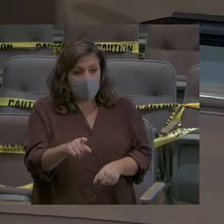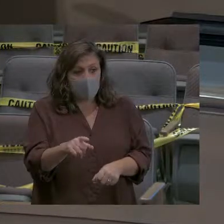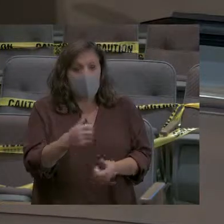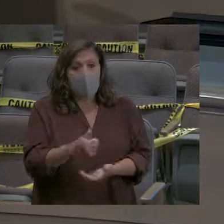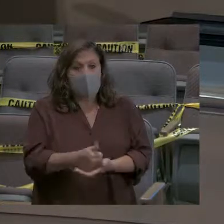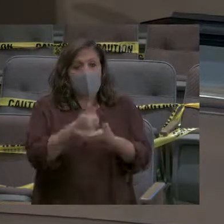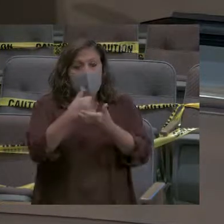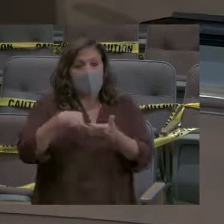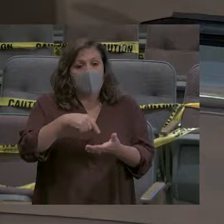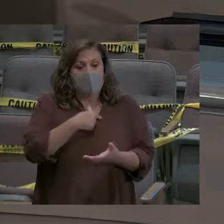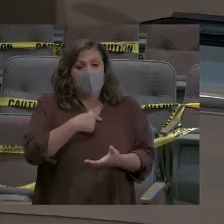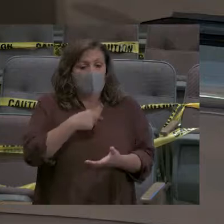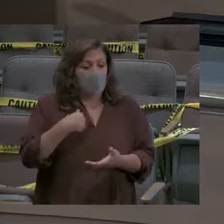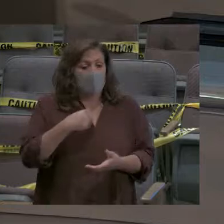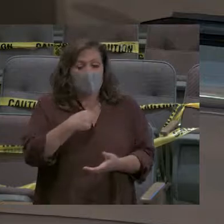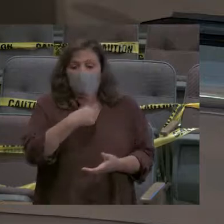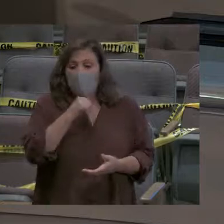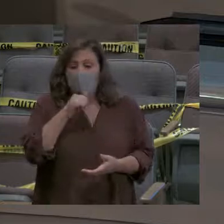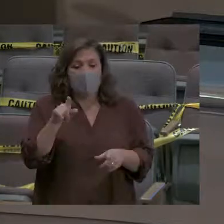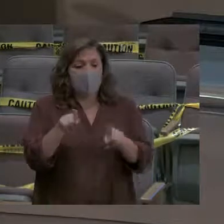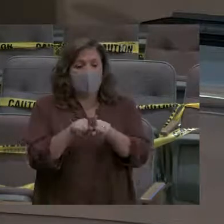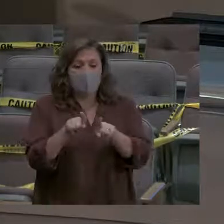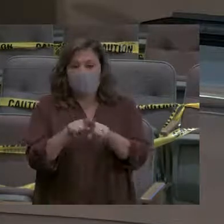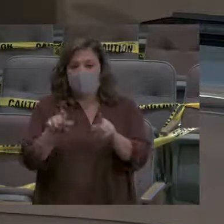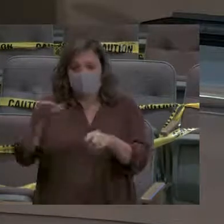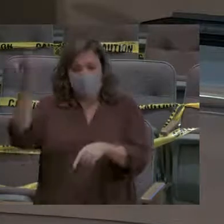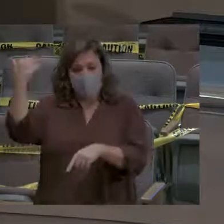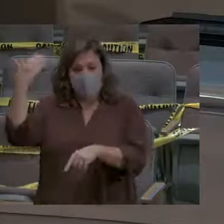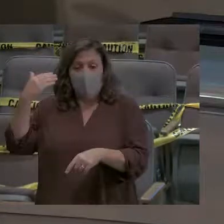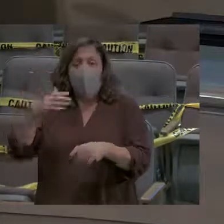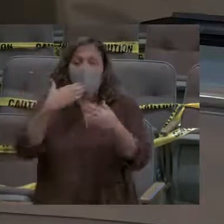in the same state that we were before. So thank you.